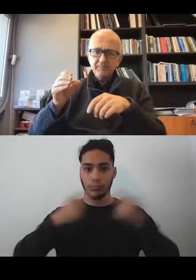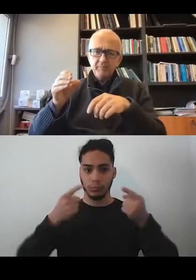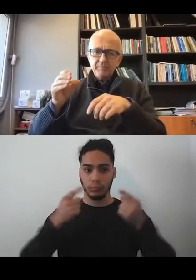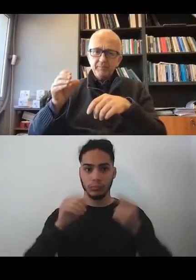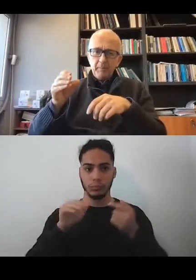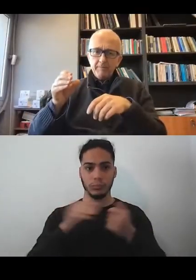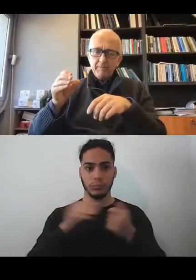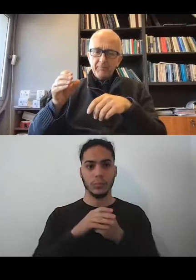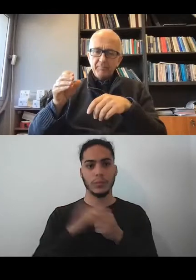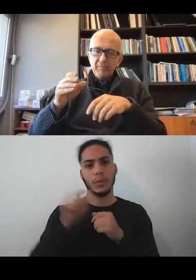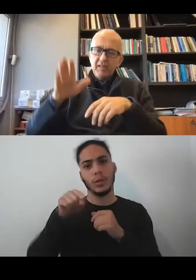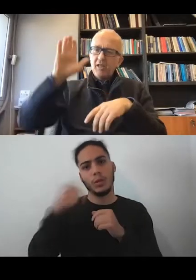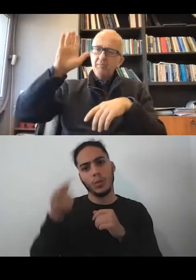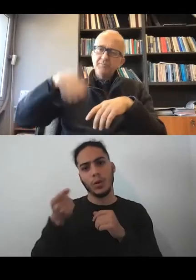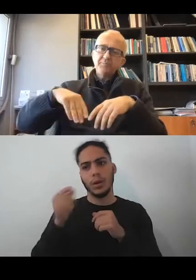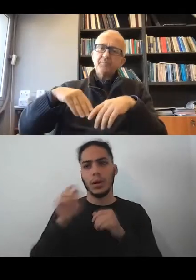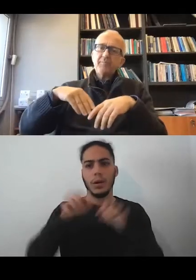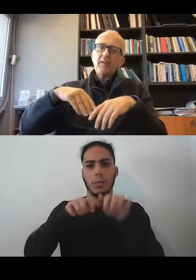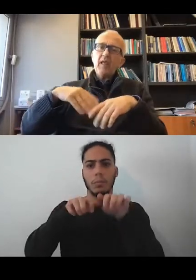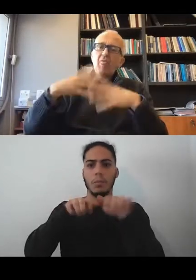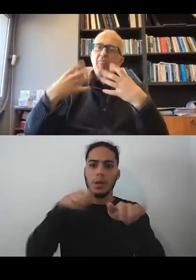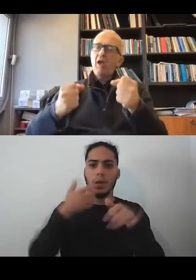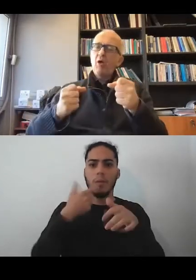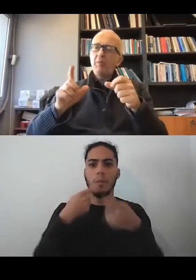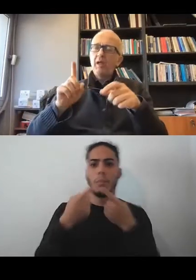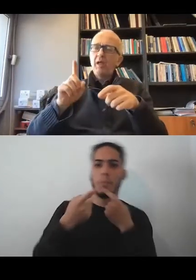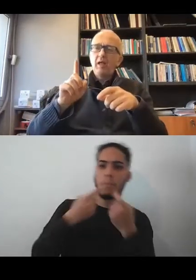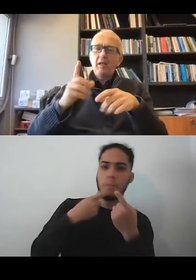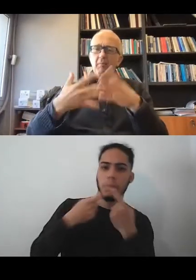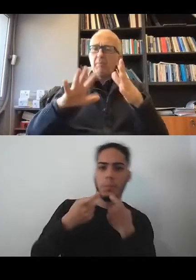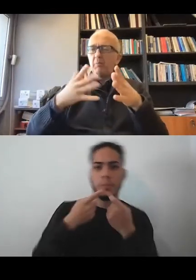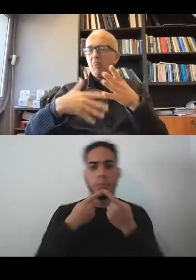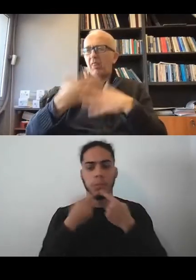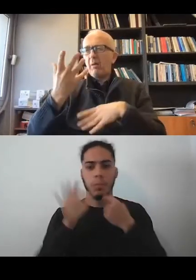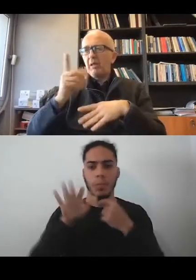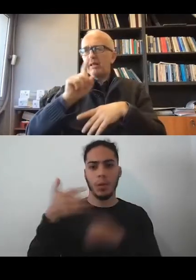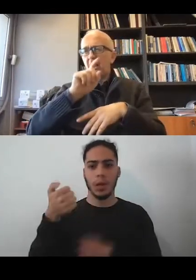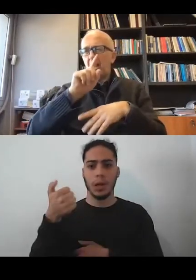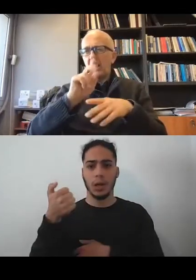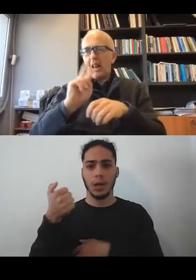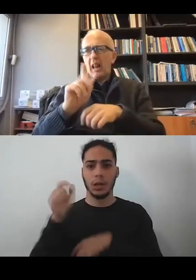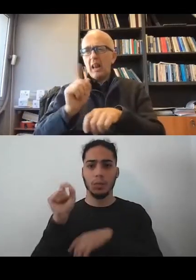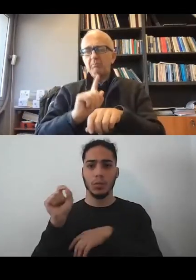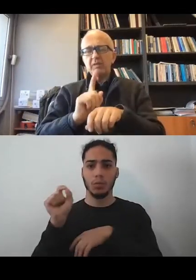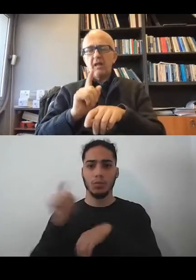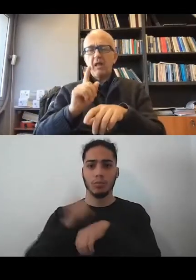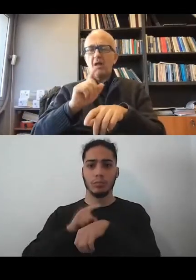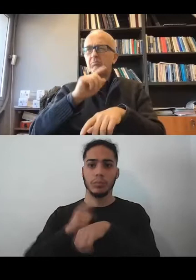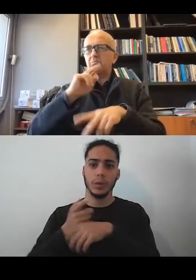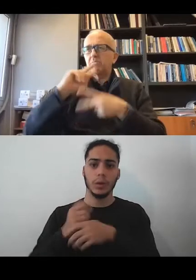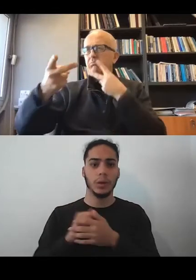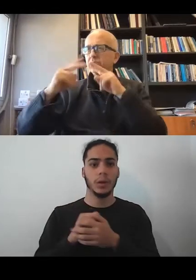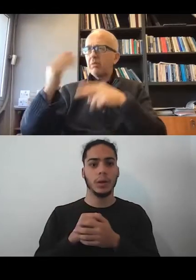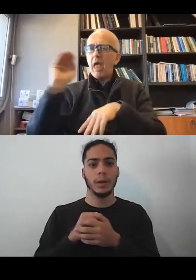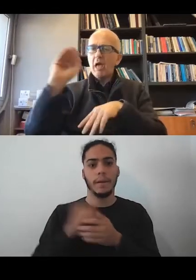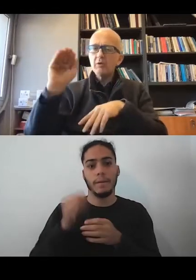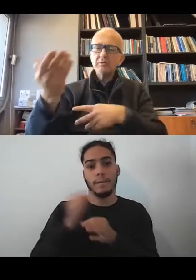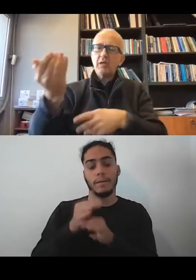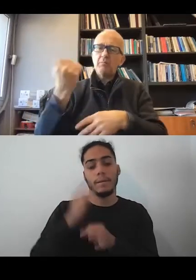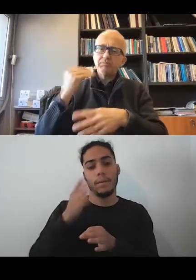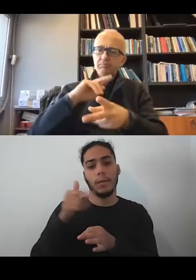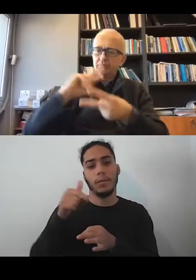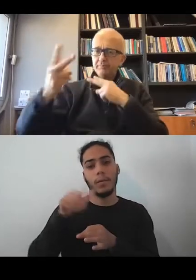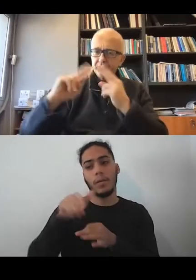there will follow a question and answer session for about 15 minutes. And finally, you will have the opportunity to share